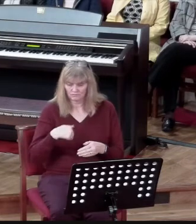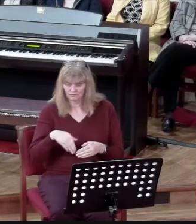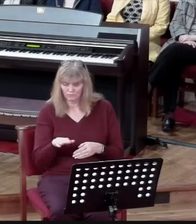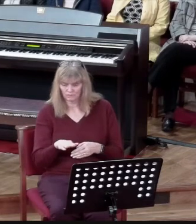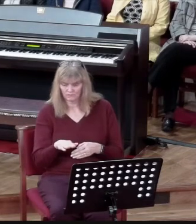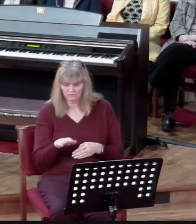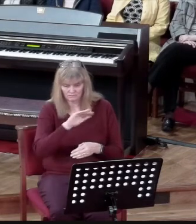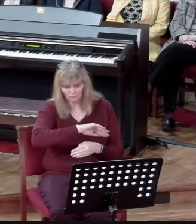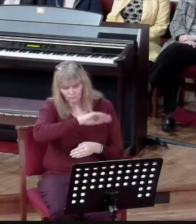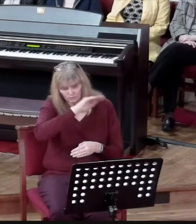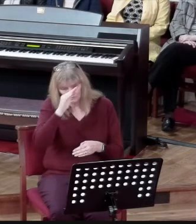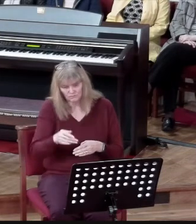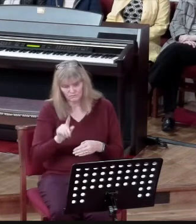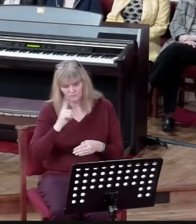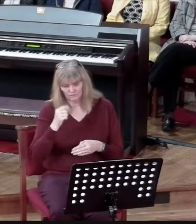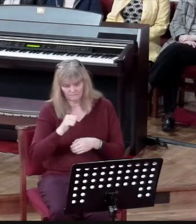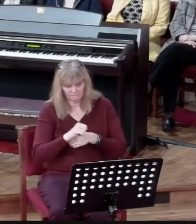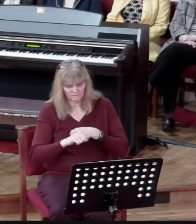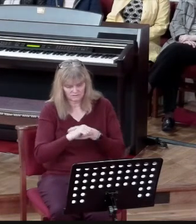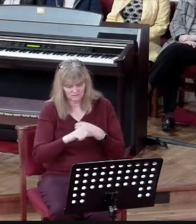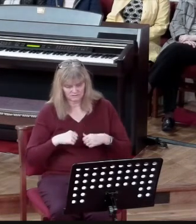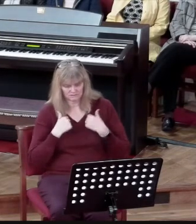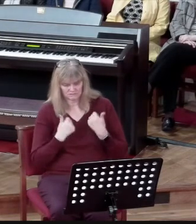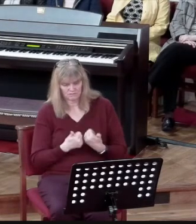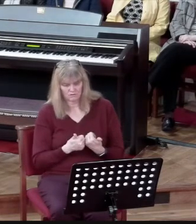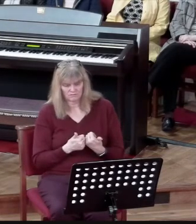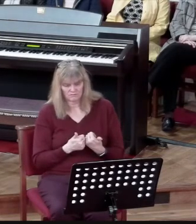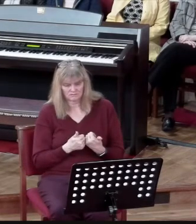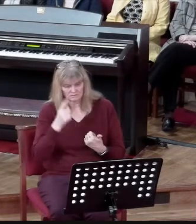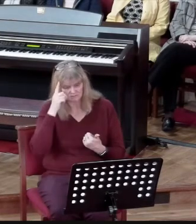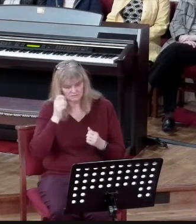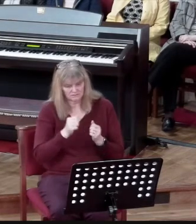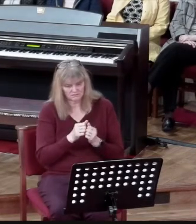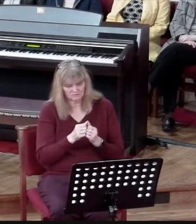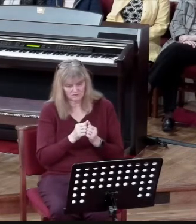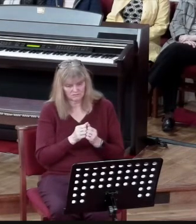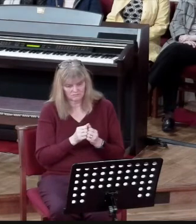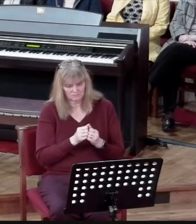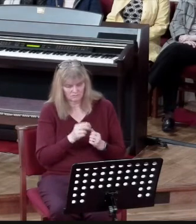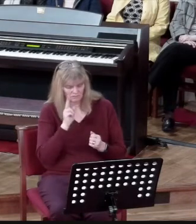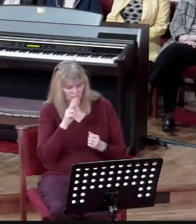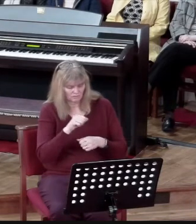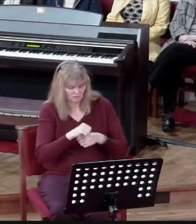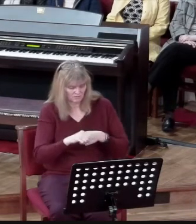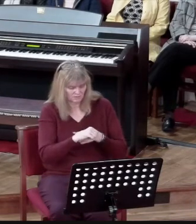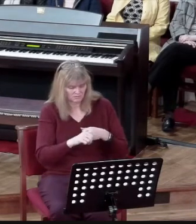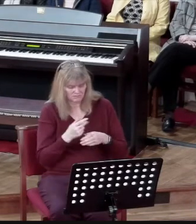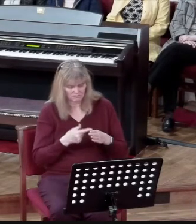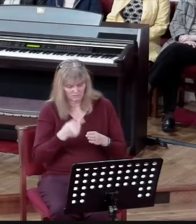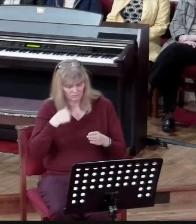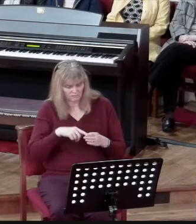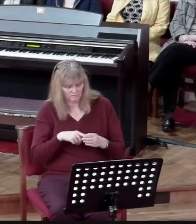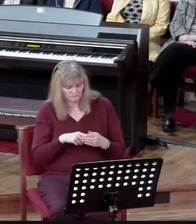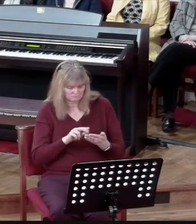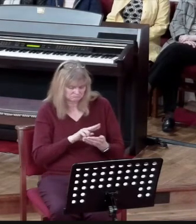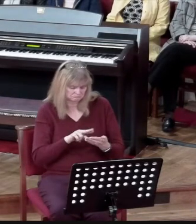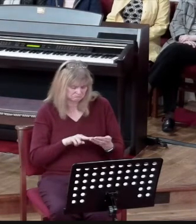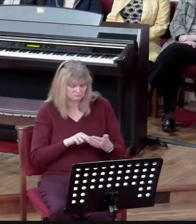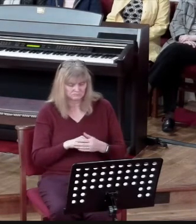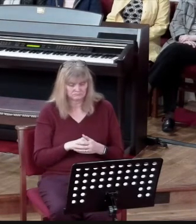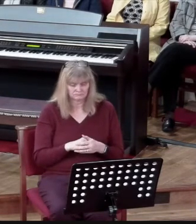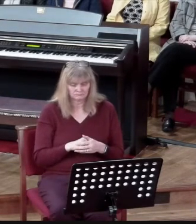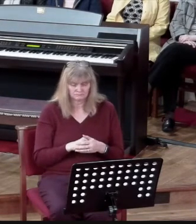tomb on that first Easter morning. Do you remember? If you got your Bibles, you could look back, just back over the page there. Well, Peter and